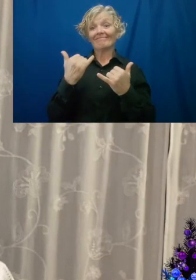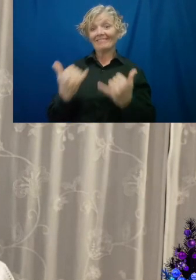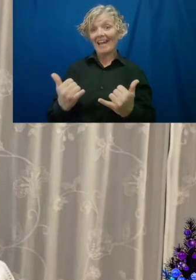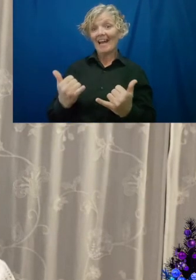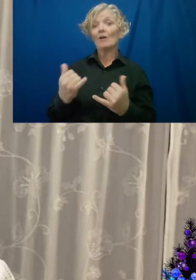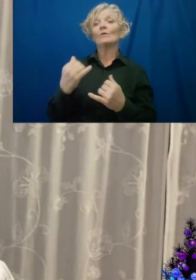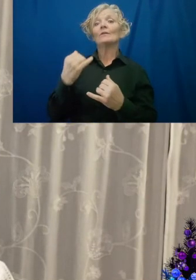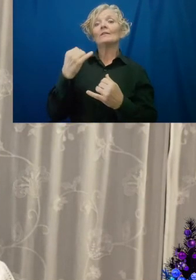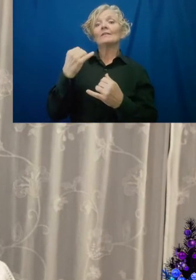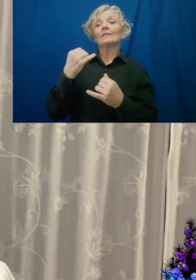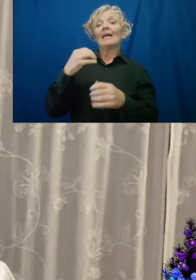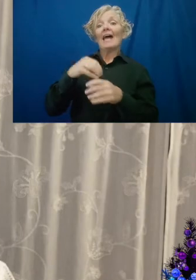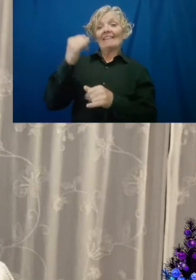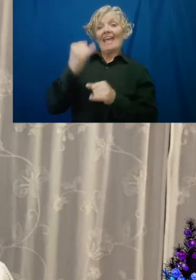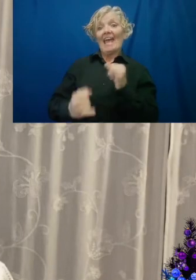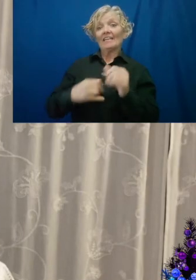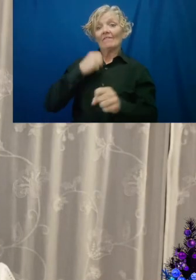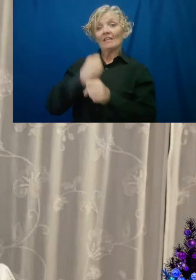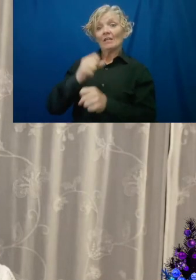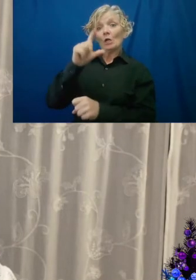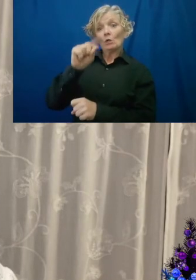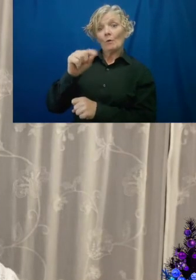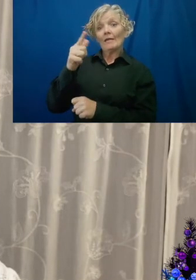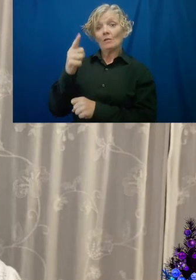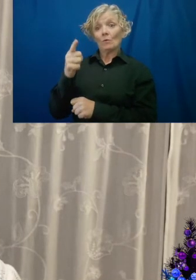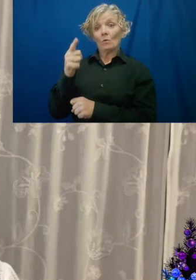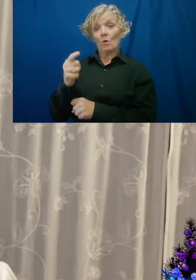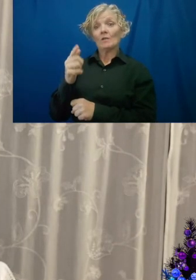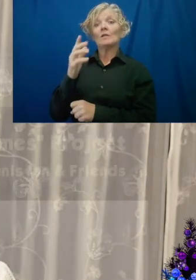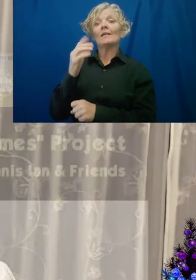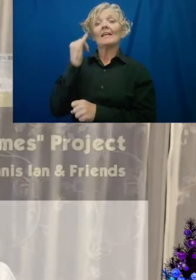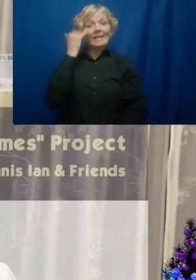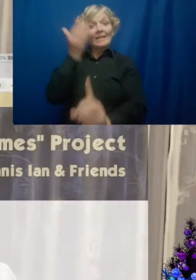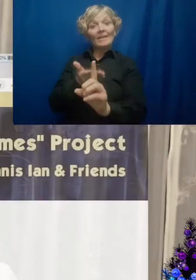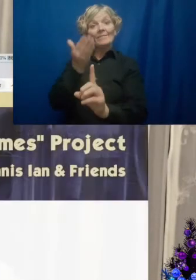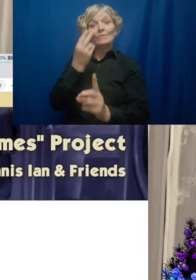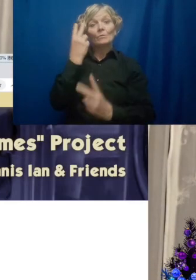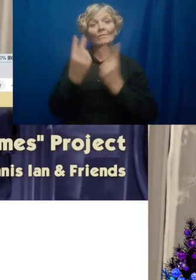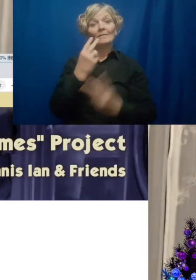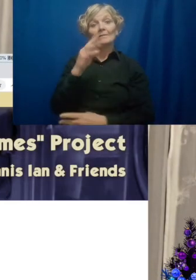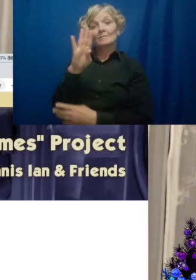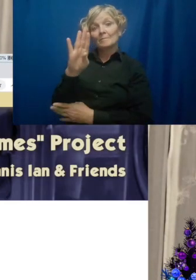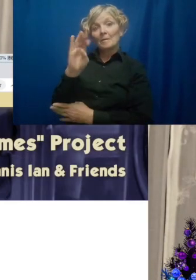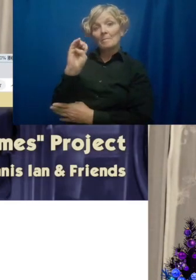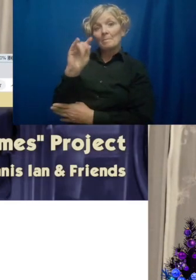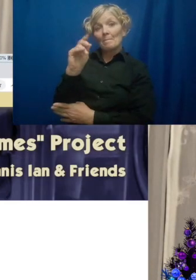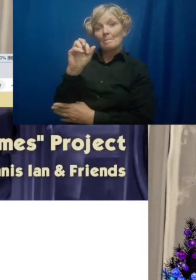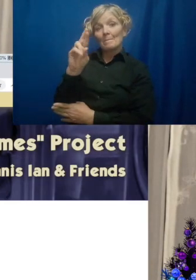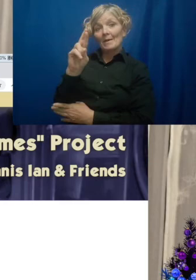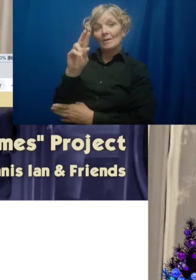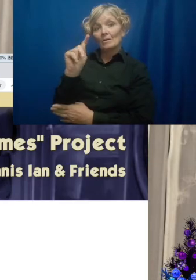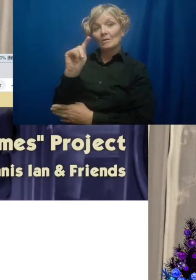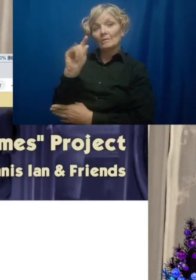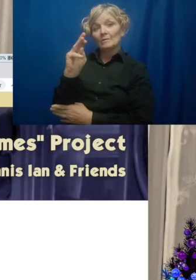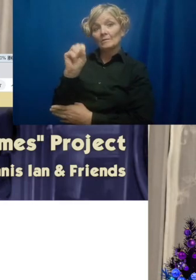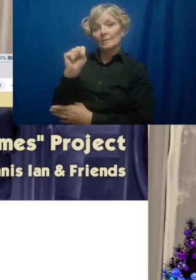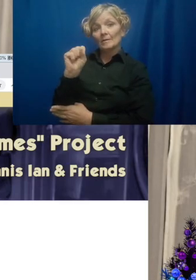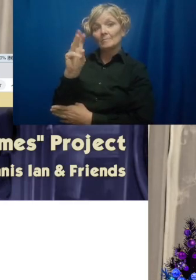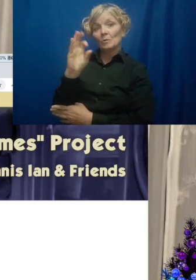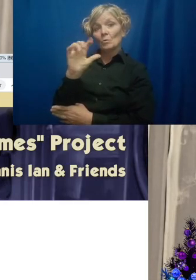productions. Now, nearly 2 years later at the end of 2021, if you visit